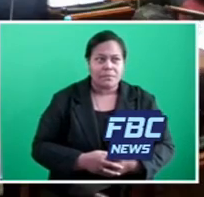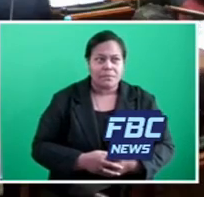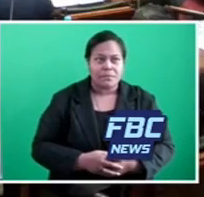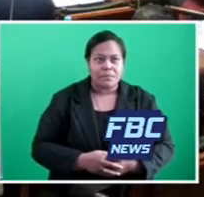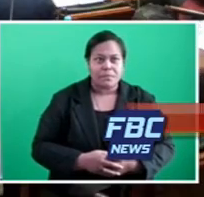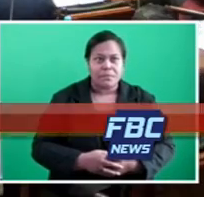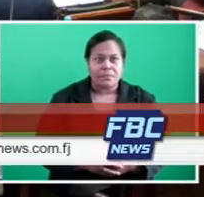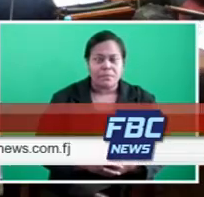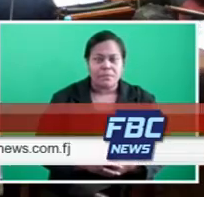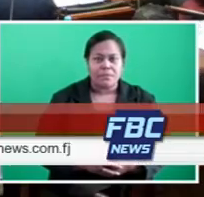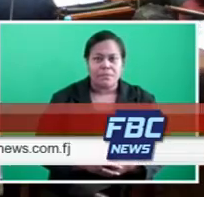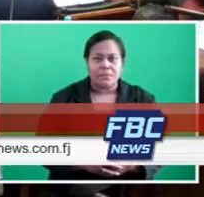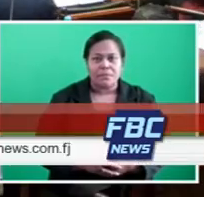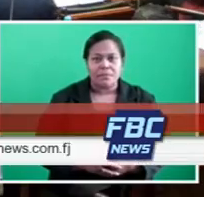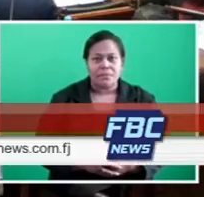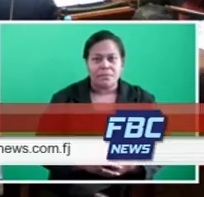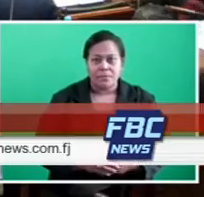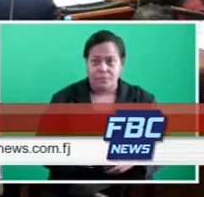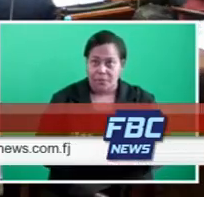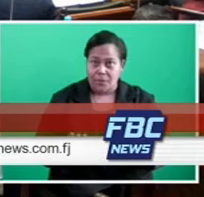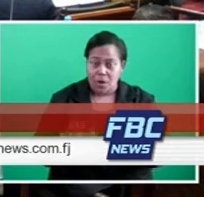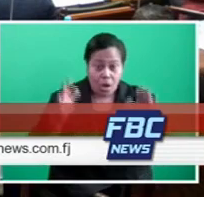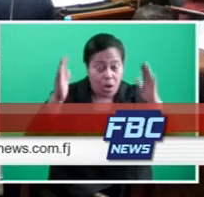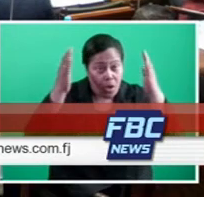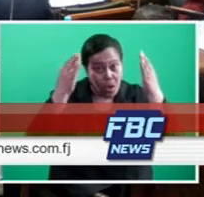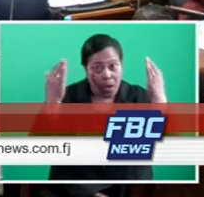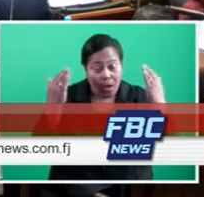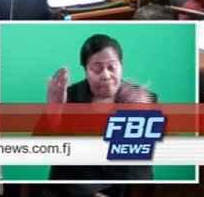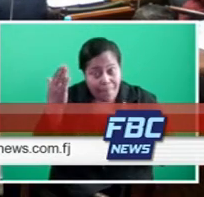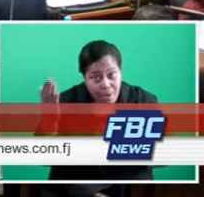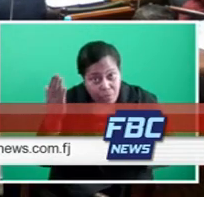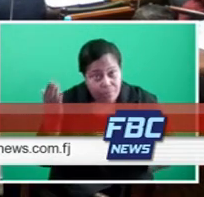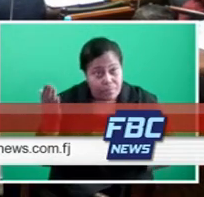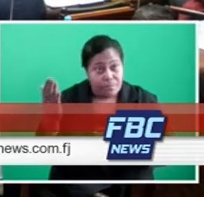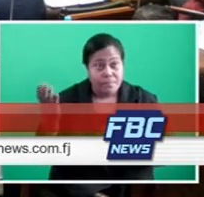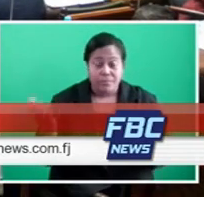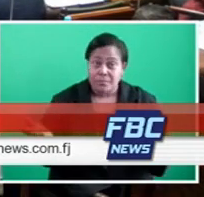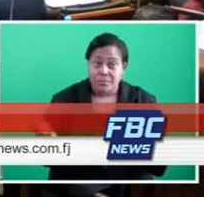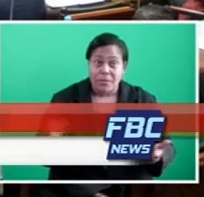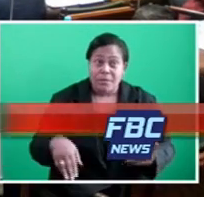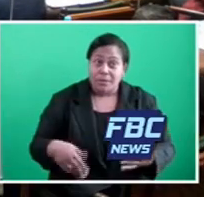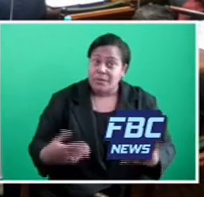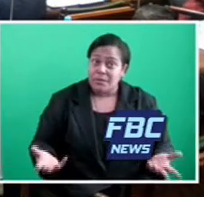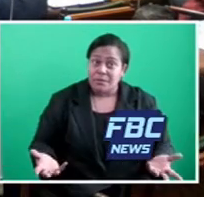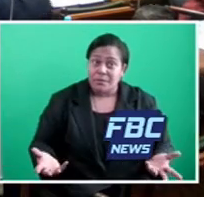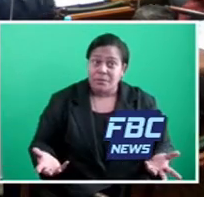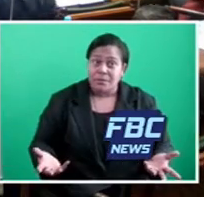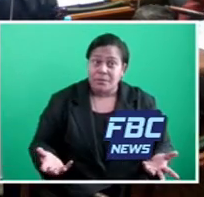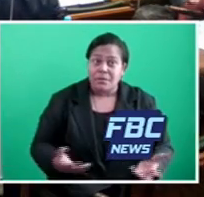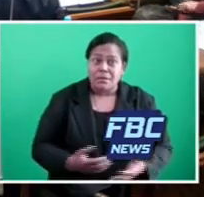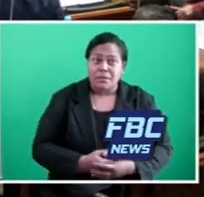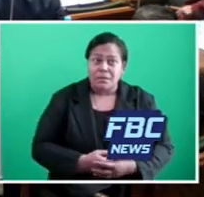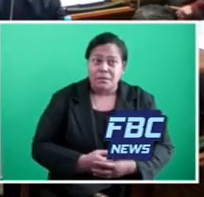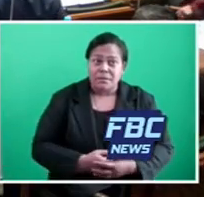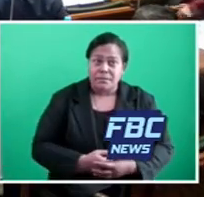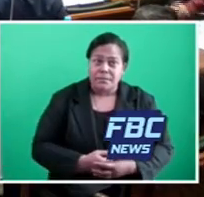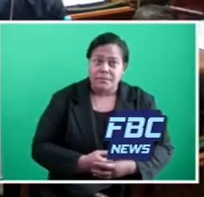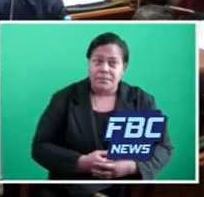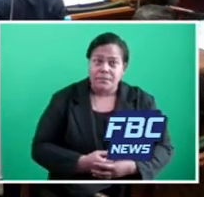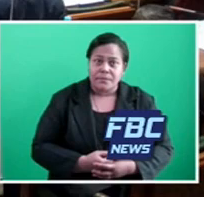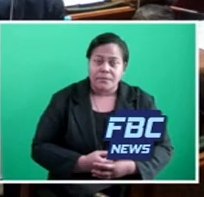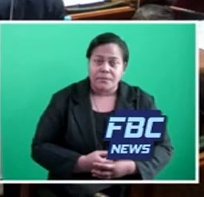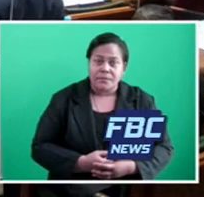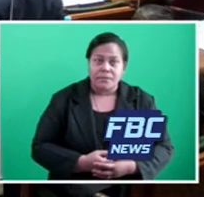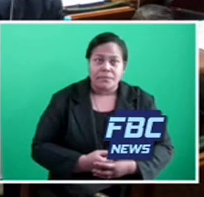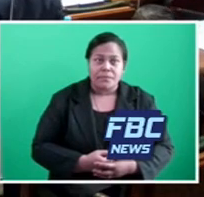The opposition says they want clarification as to why the Speaker of Parliament dismissed the petition by MP Viliameng Avoka, who